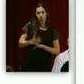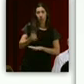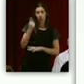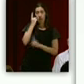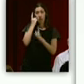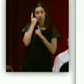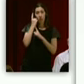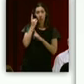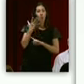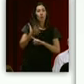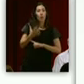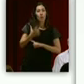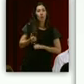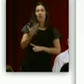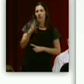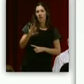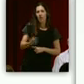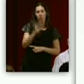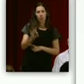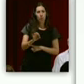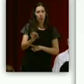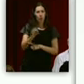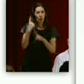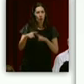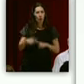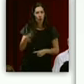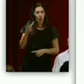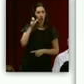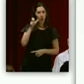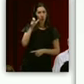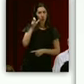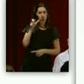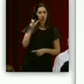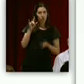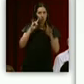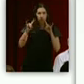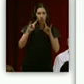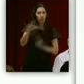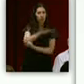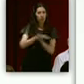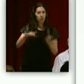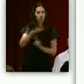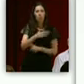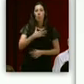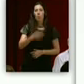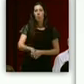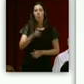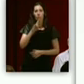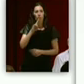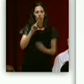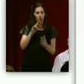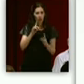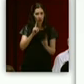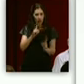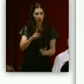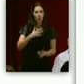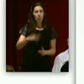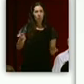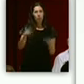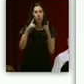device. The mobile device records for 5 seconds the audio file that's being played at that moment. It may be a dialogue, it might